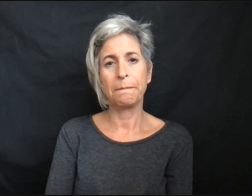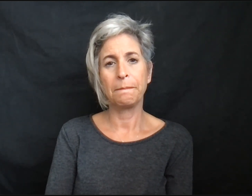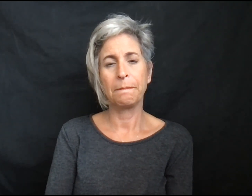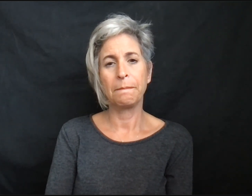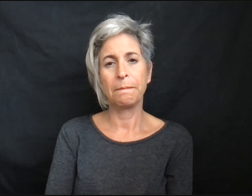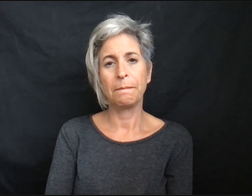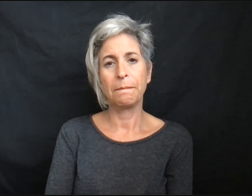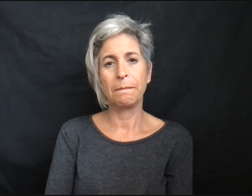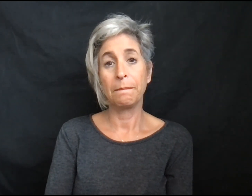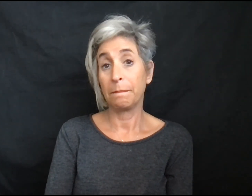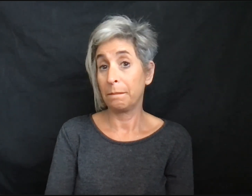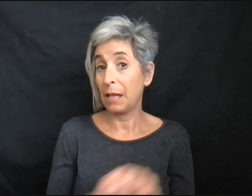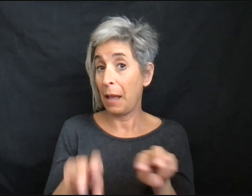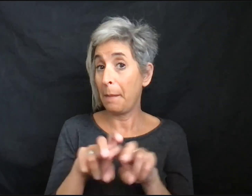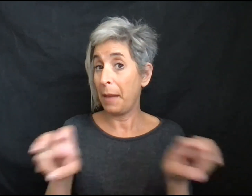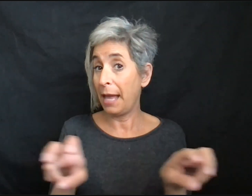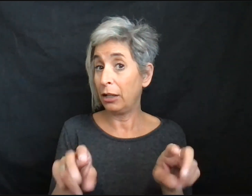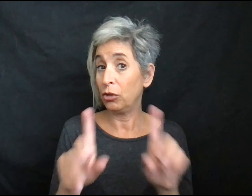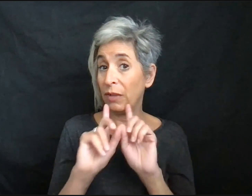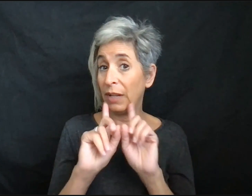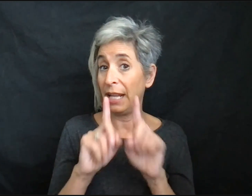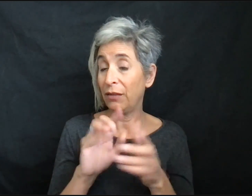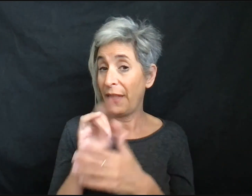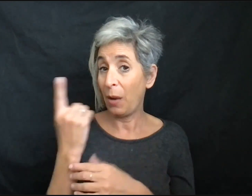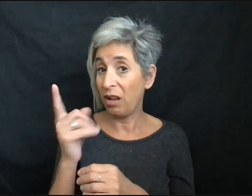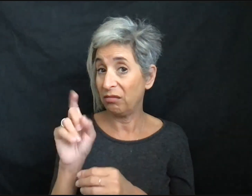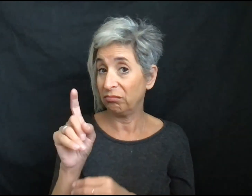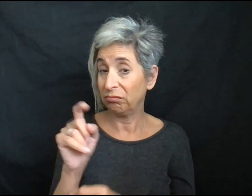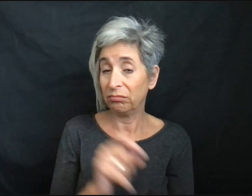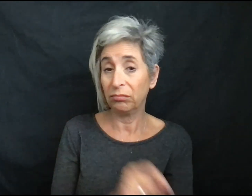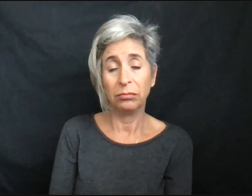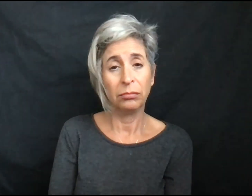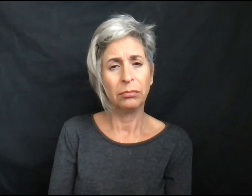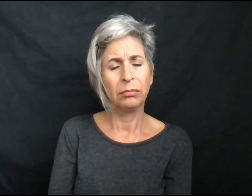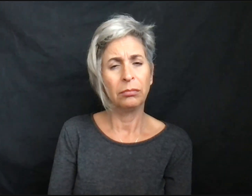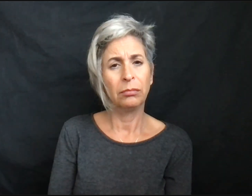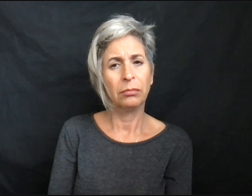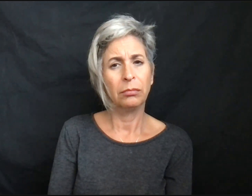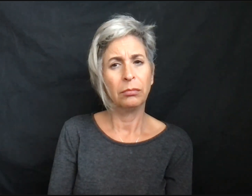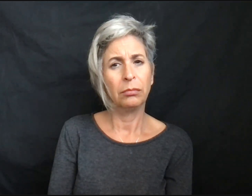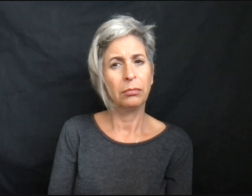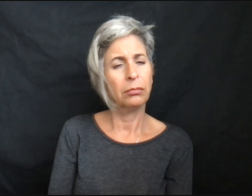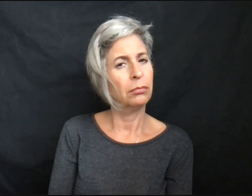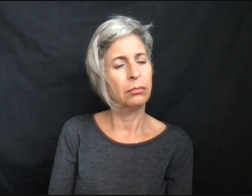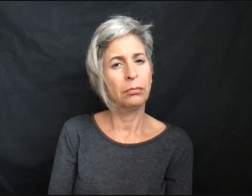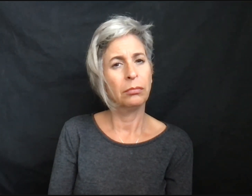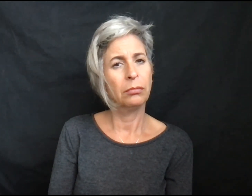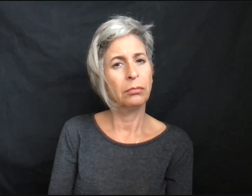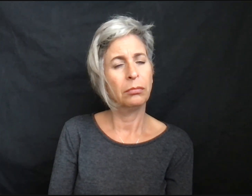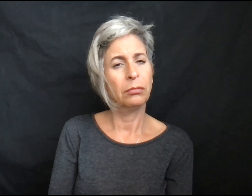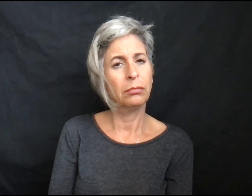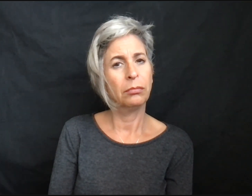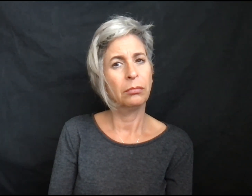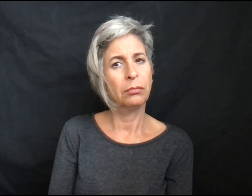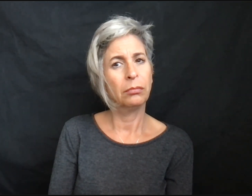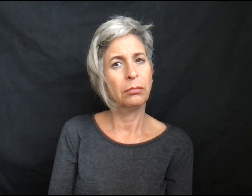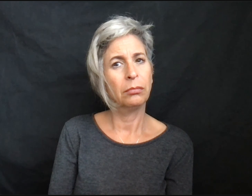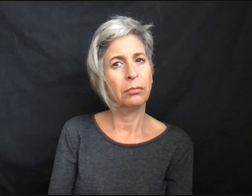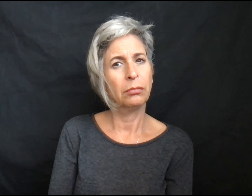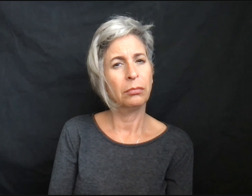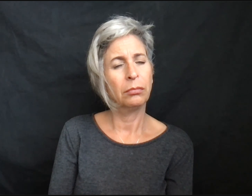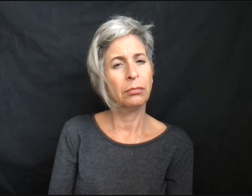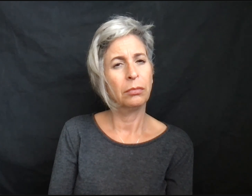Panel, do we have an answer on that one? Well, contractor be may the contractor sign